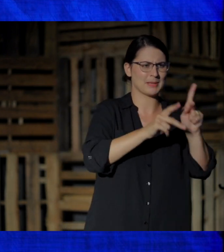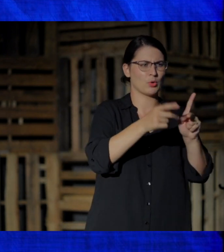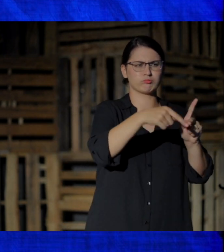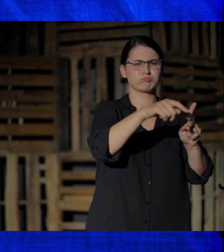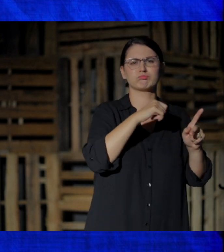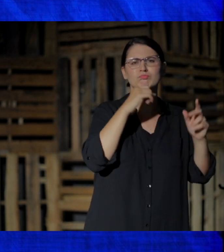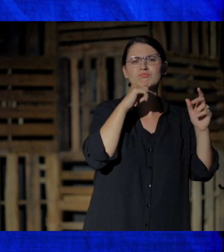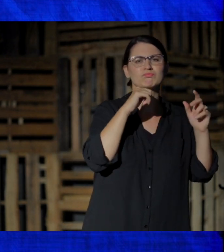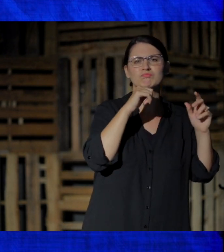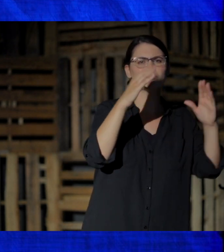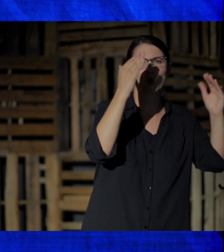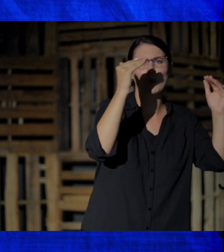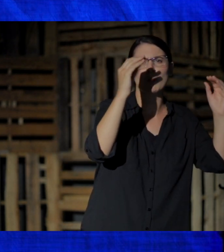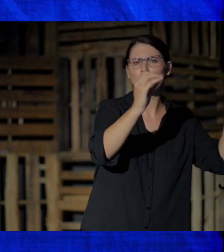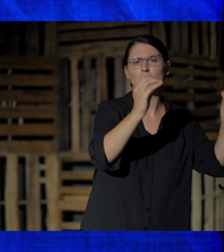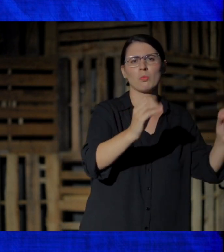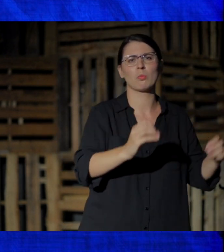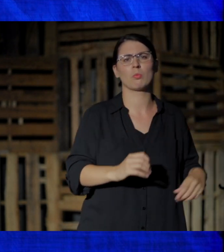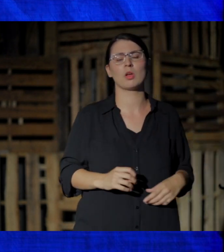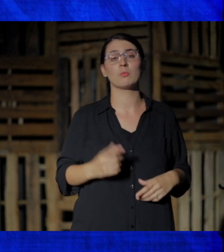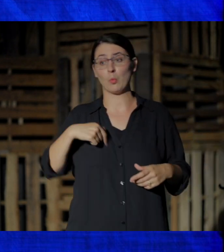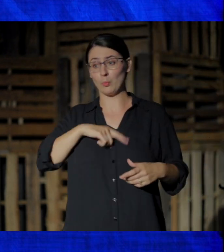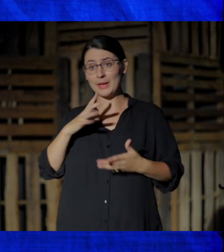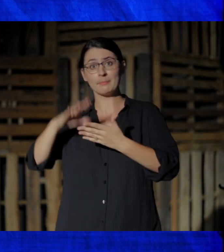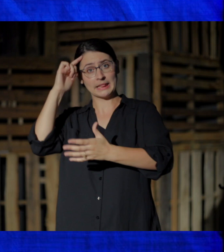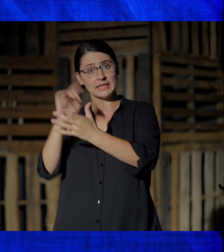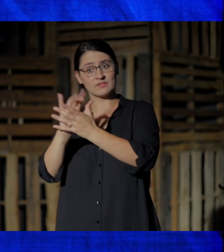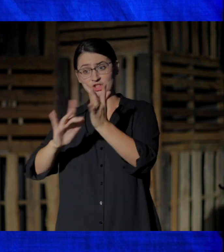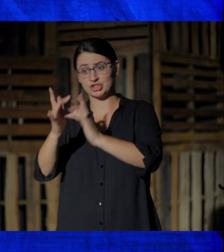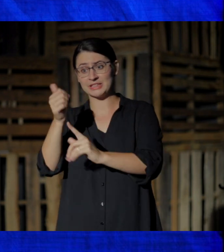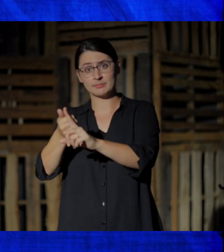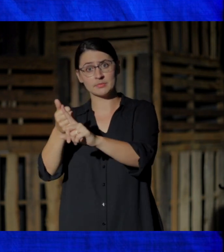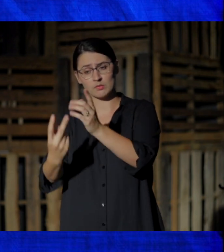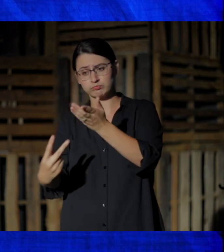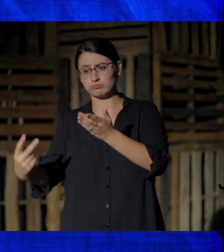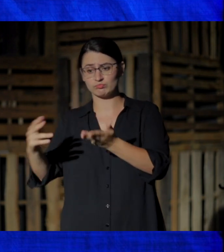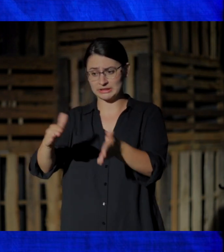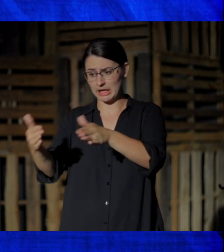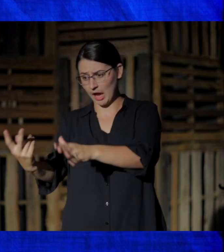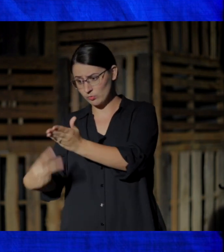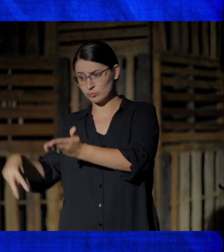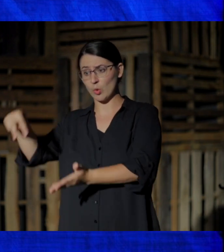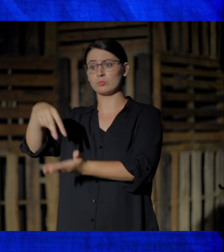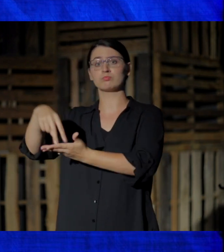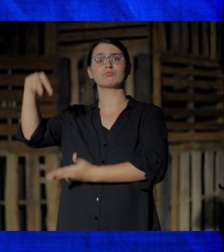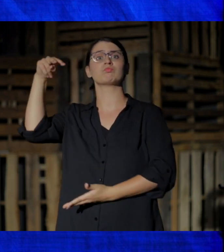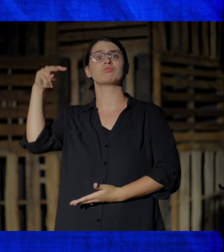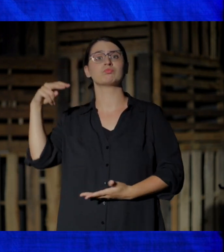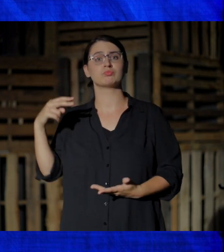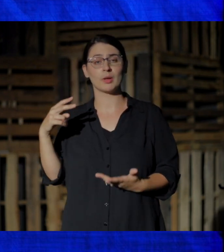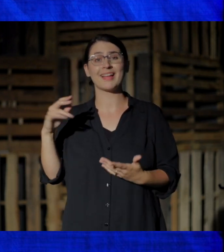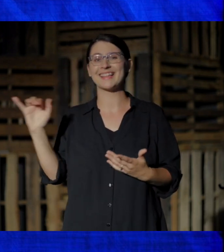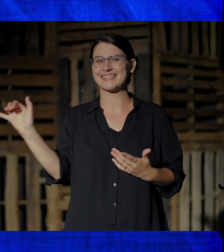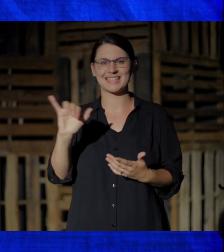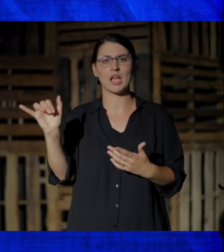since we believe that Jesus died and rose again, even so through Jesus, God will bring with him those who have fallen